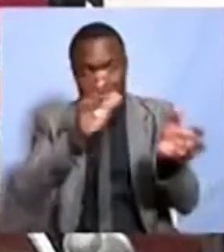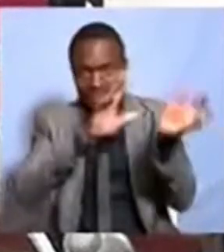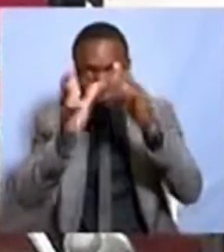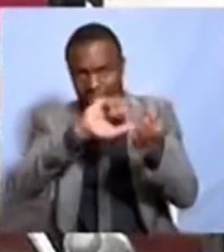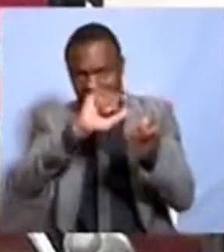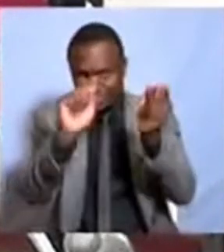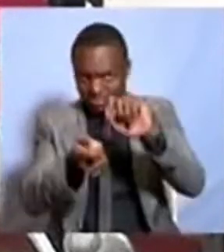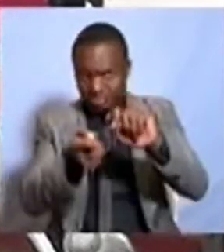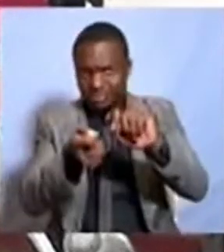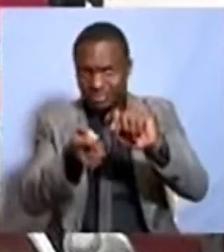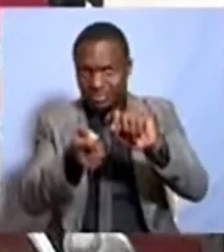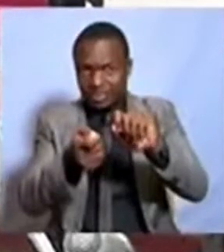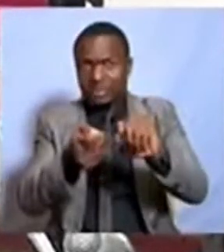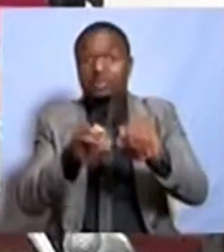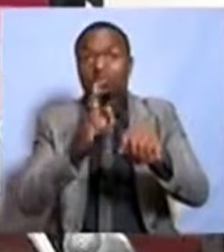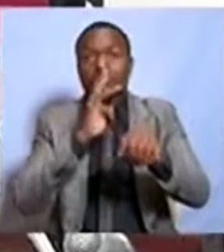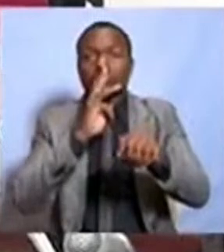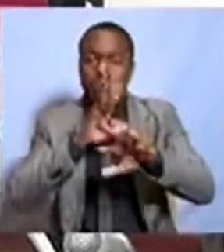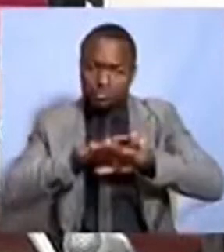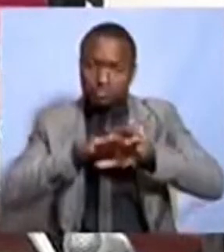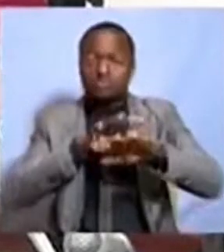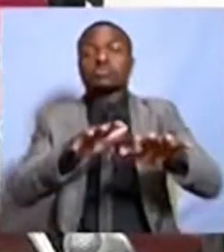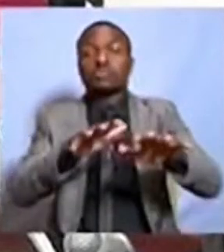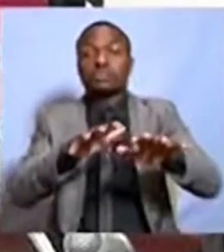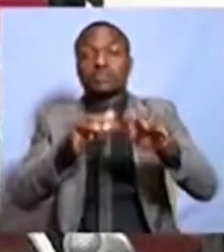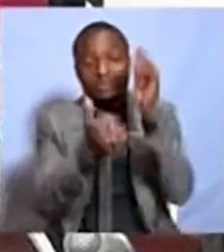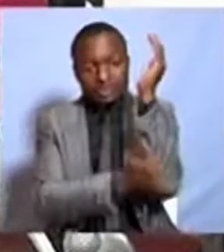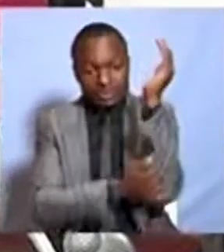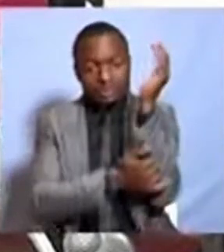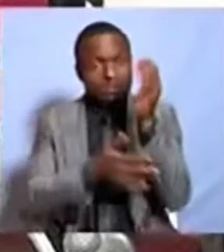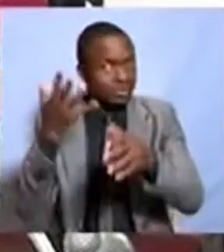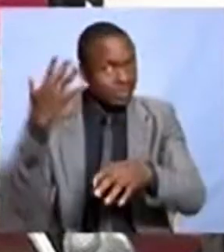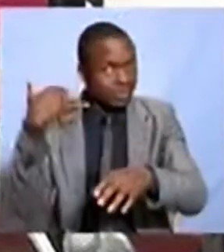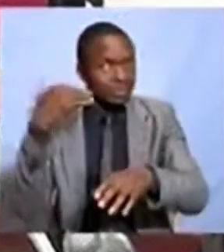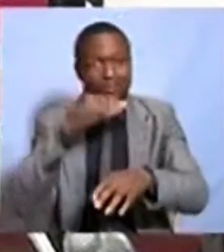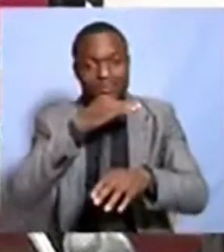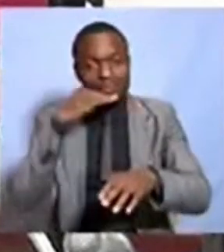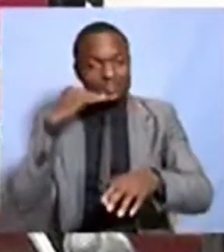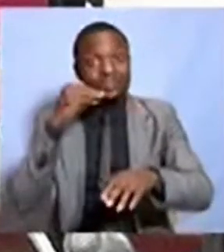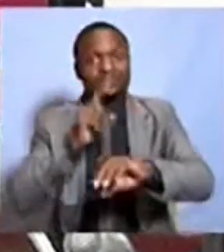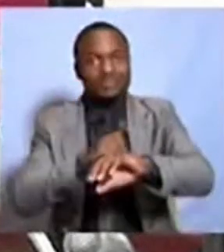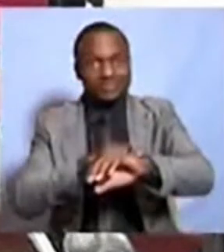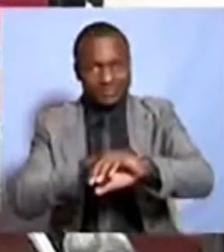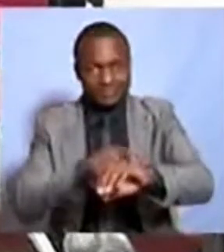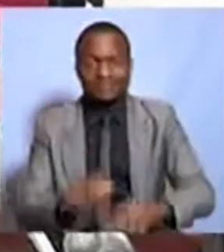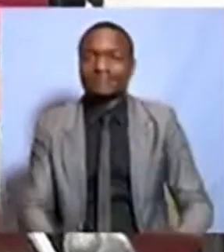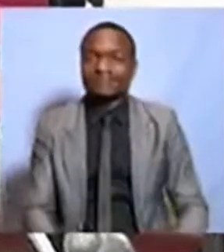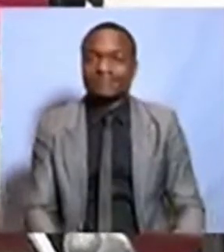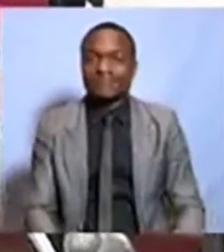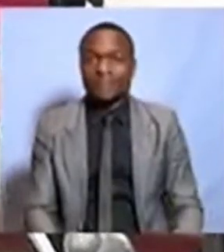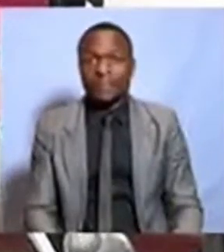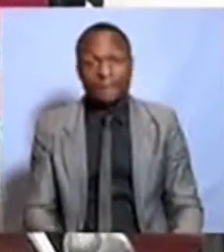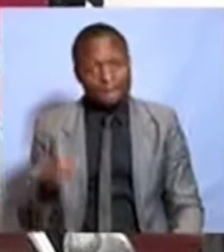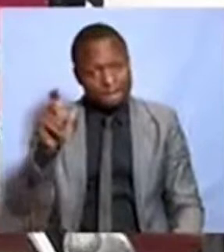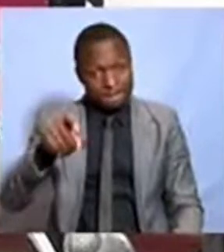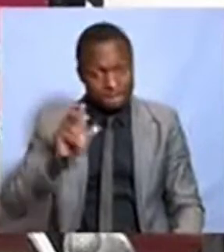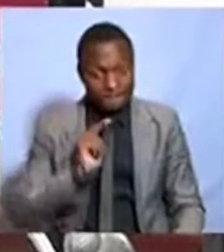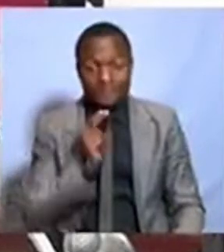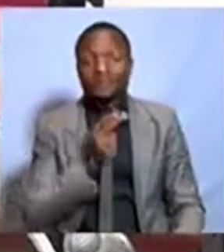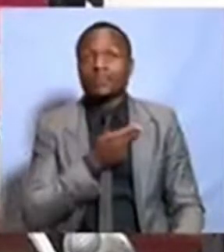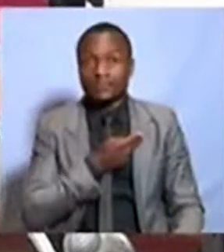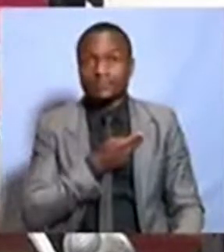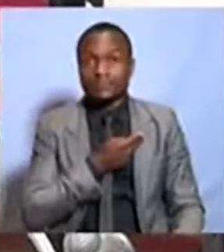well as the floods that had hit the country during the last farming season. So there's therefore need for us